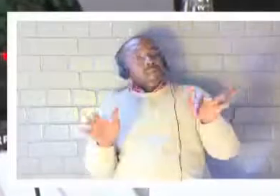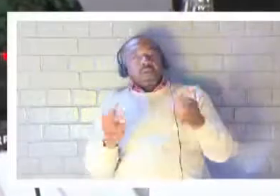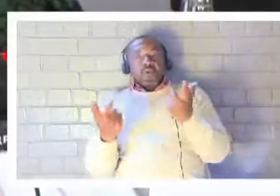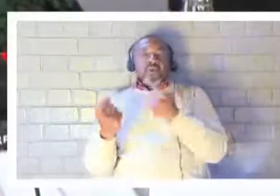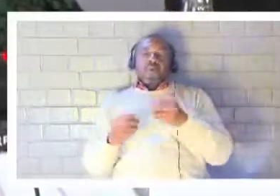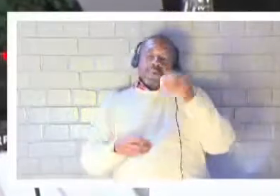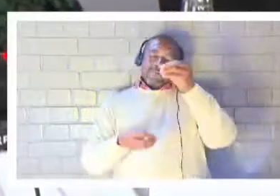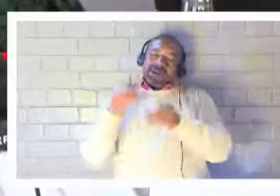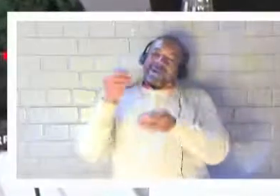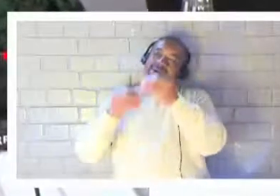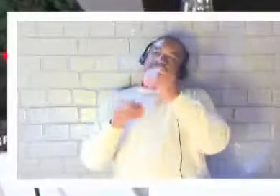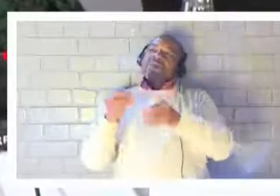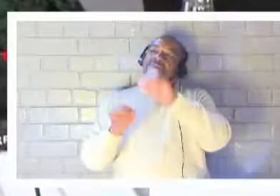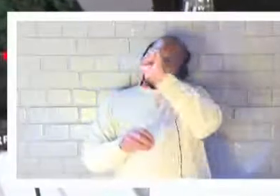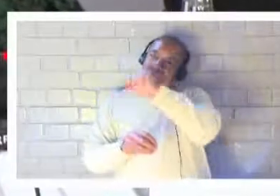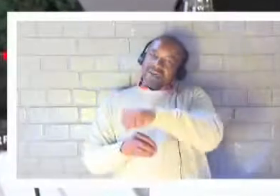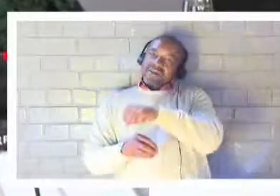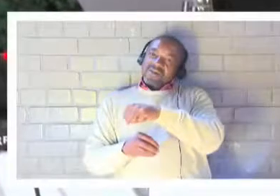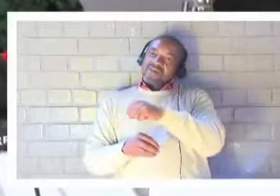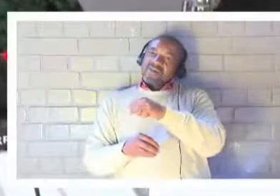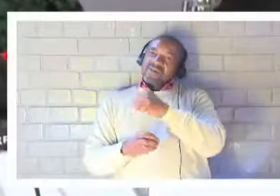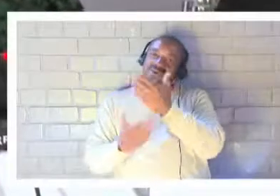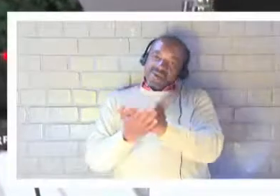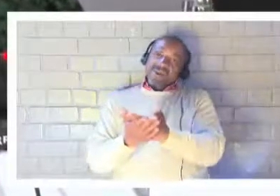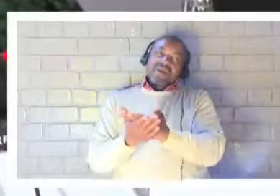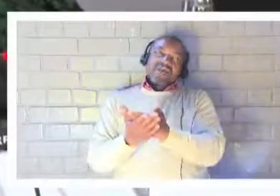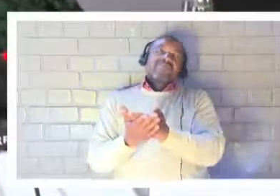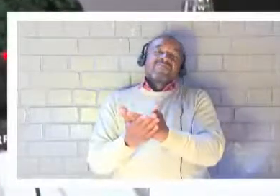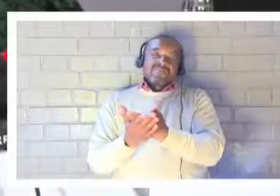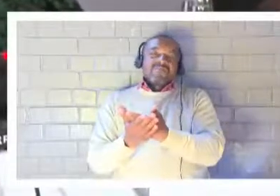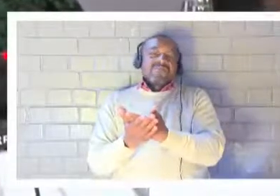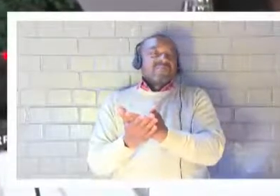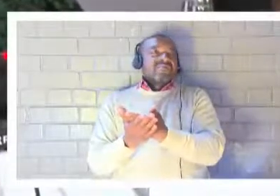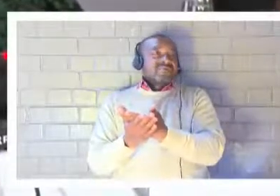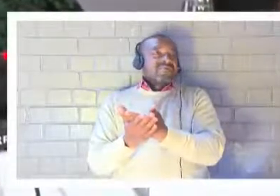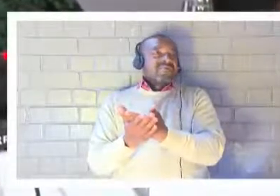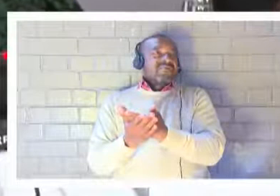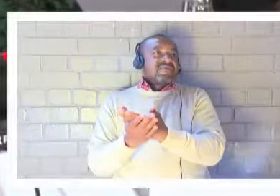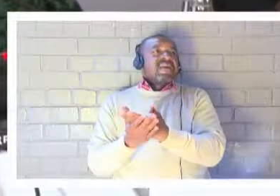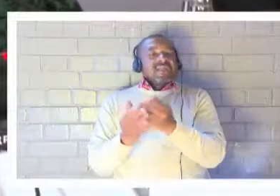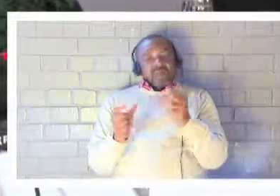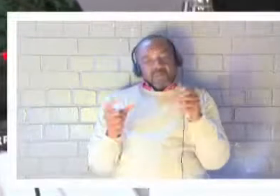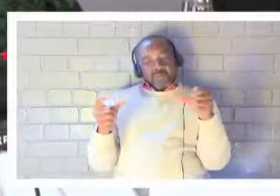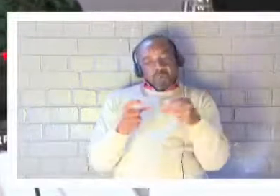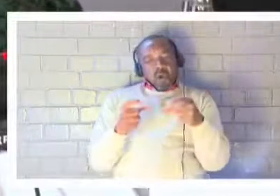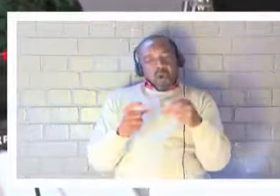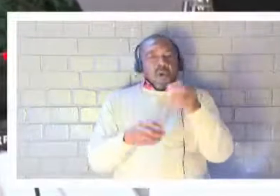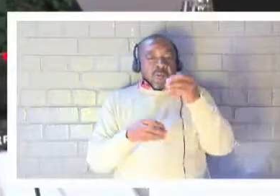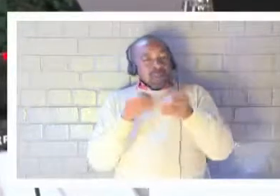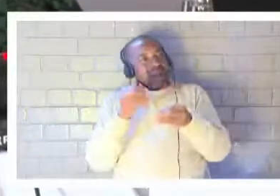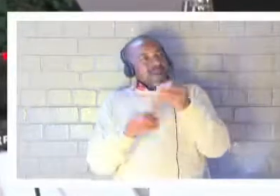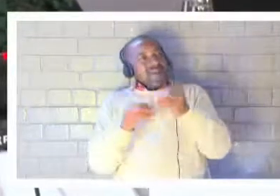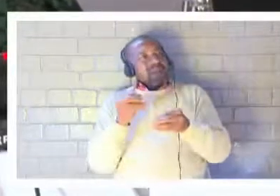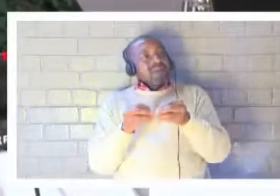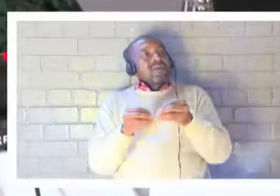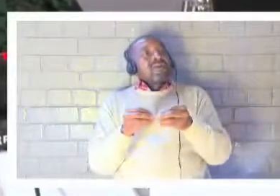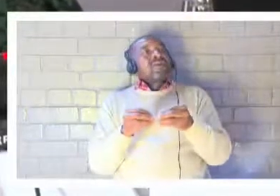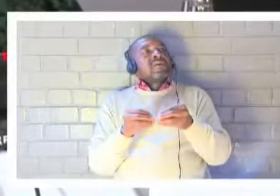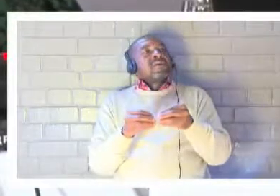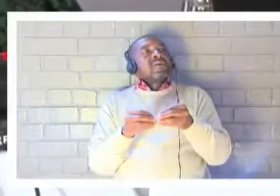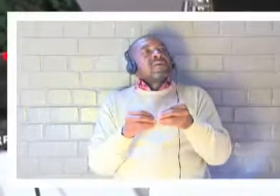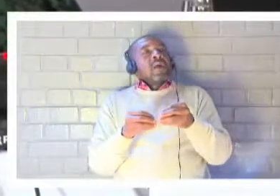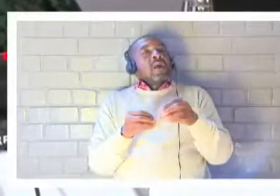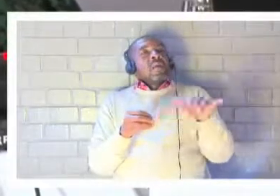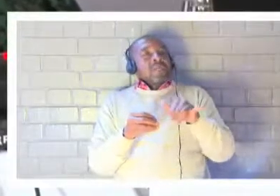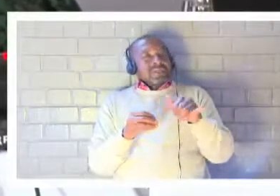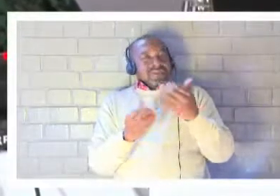the maintenance, yes, you will be able to carry out the minor maintenance as effective